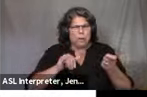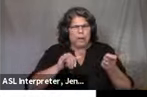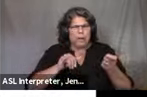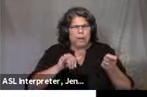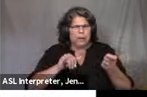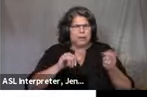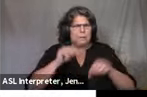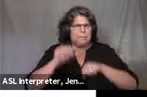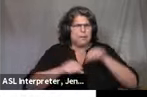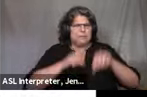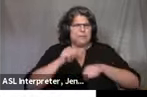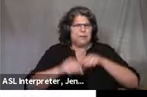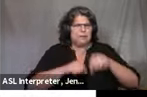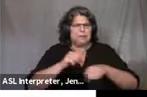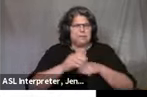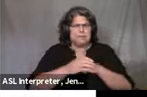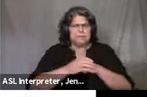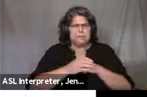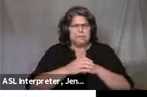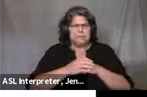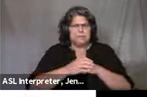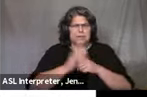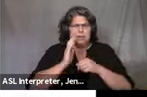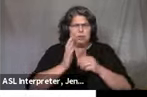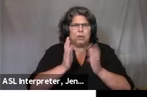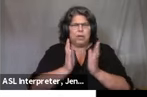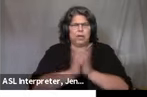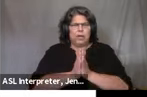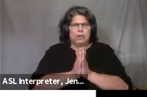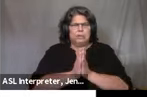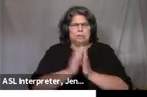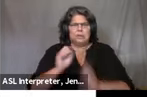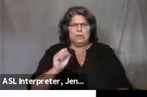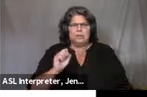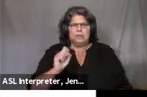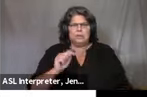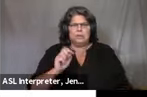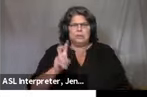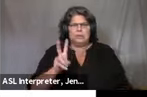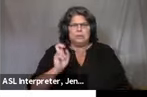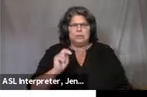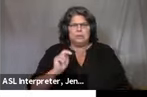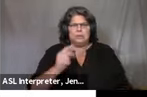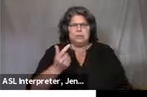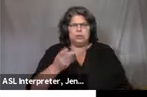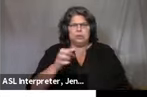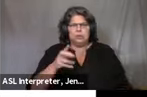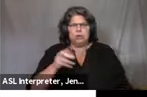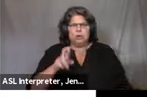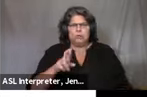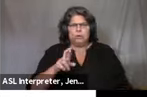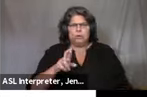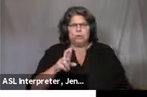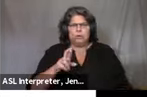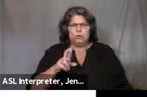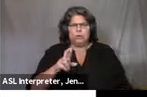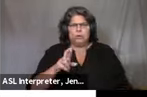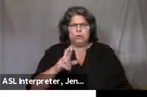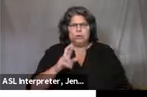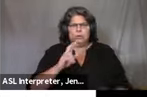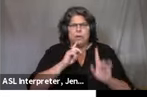Hopefully that was your question. I will direct that question to Stephen Grover of SGA Architecture and Engineering.